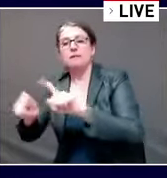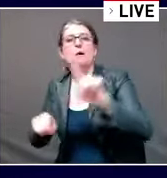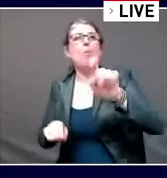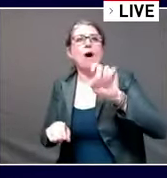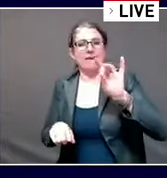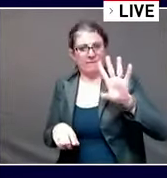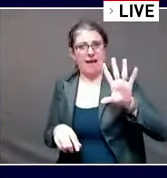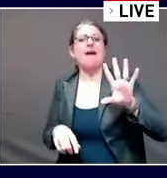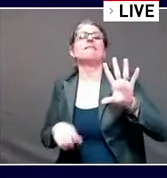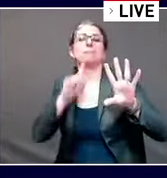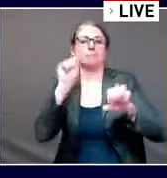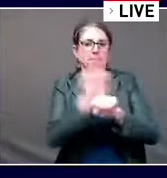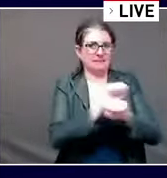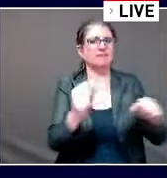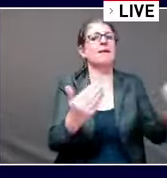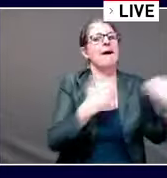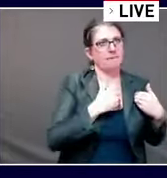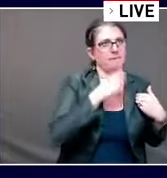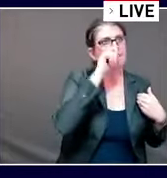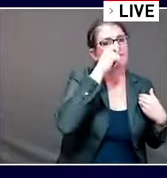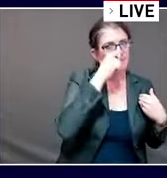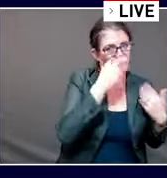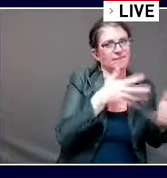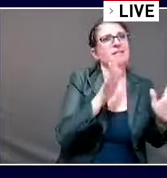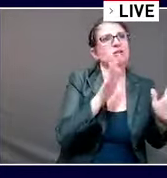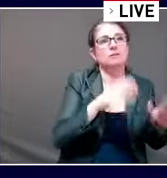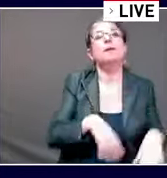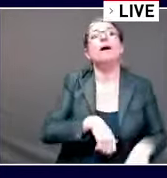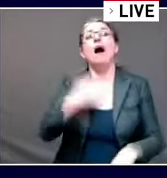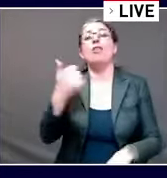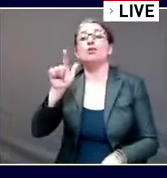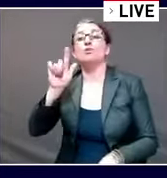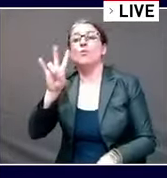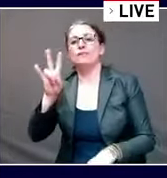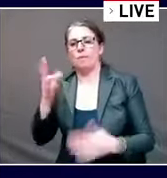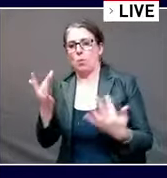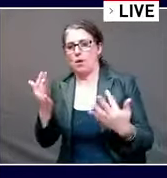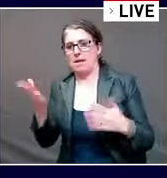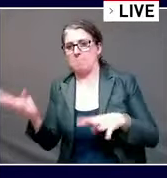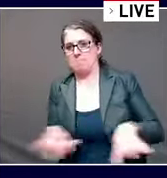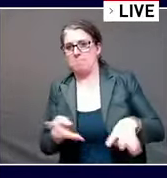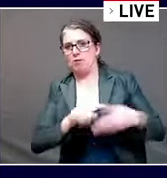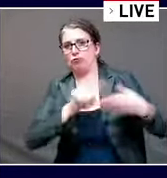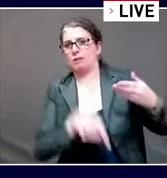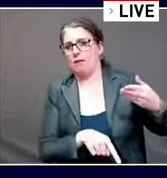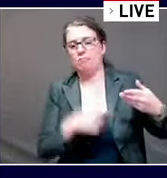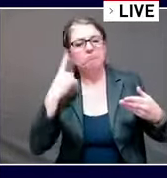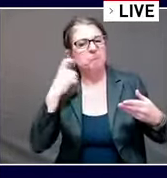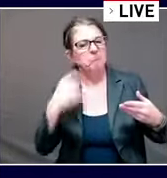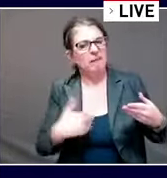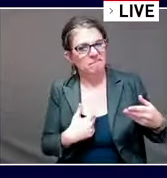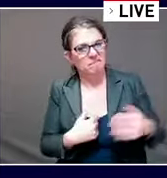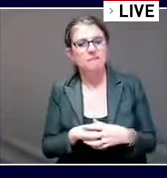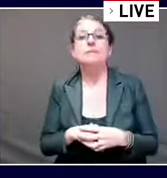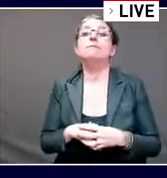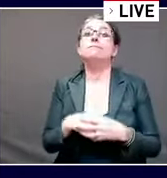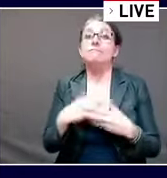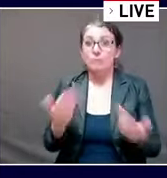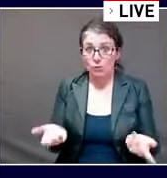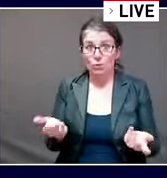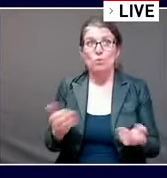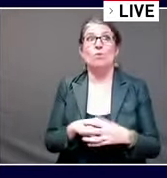as students. Now, as I walk through some of these data, let me be really clear right at the outset. I do not want to